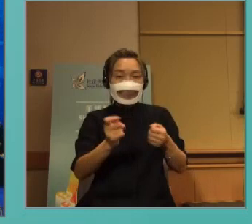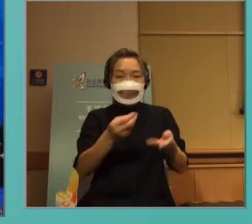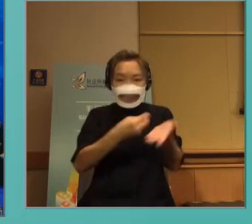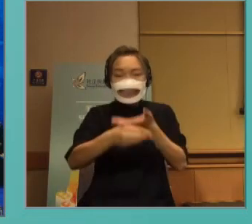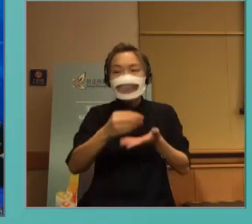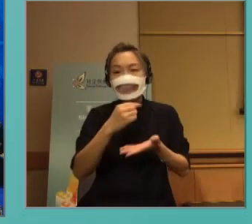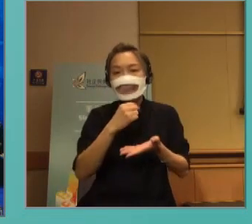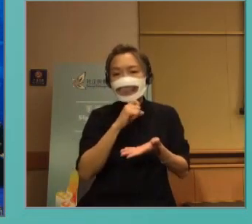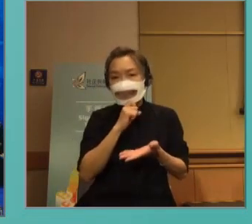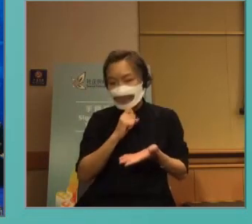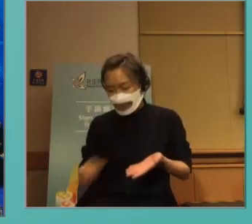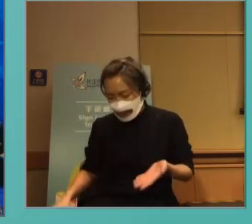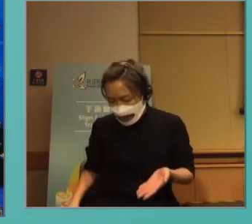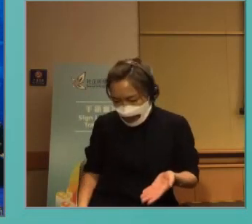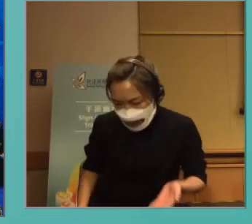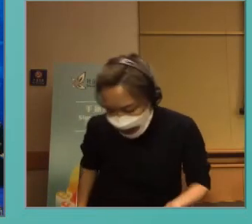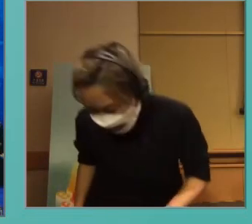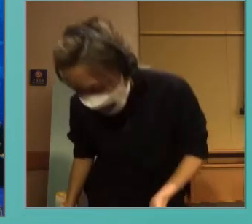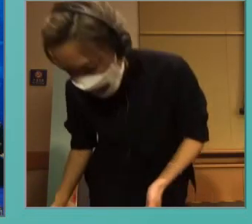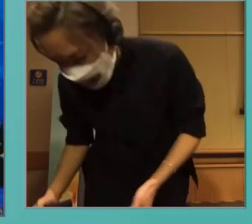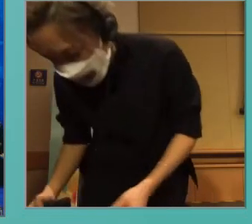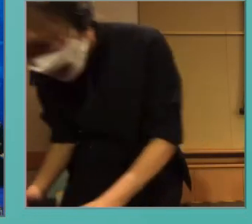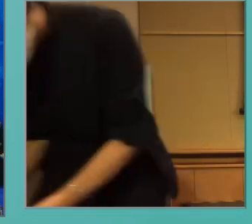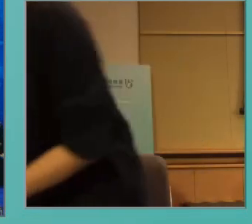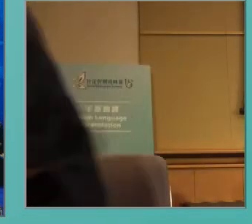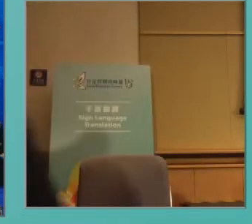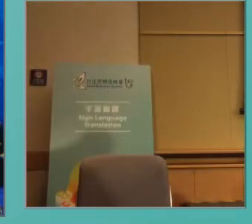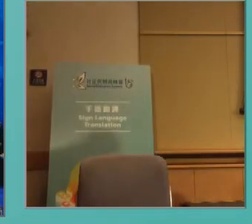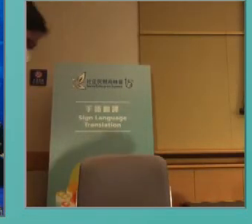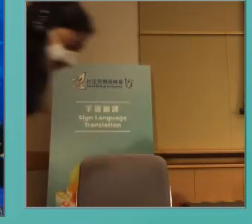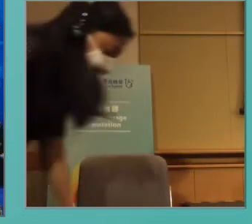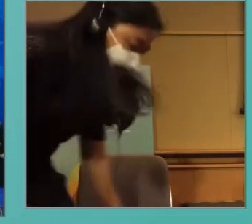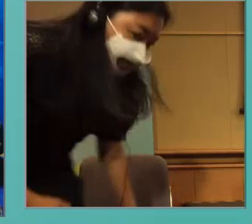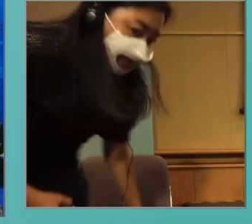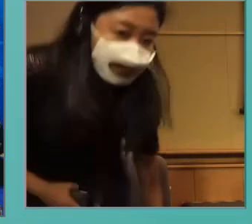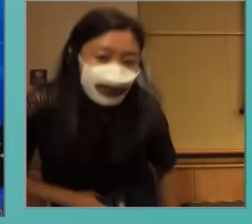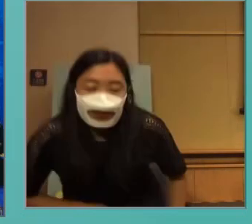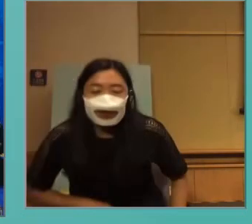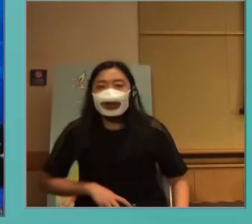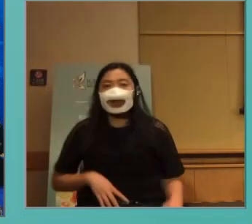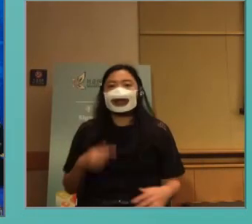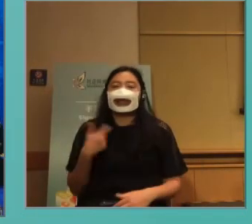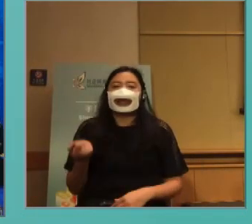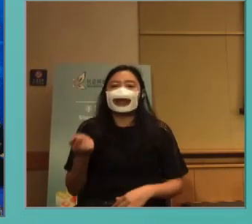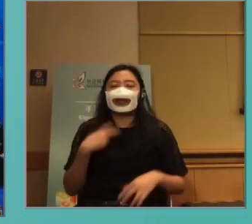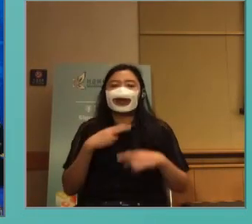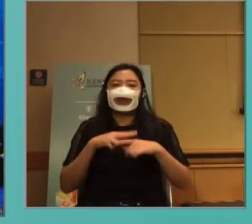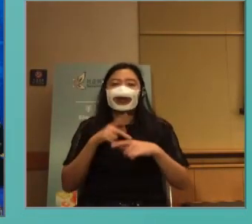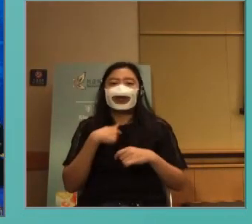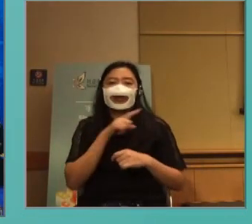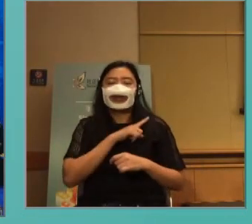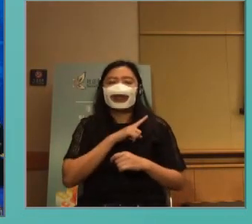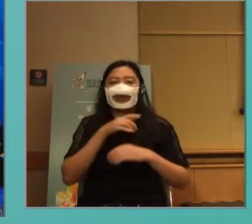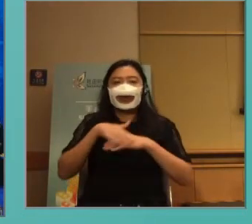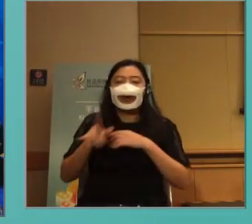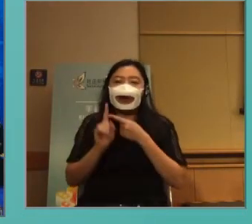Hi. Okay, I'll keep it simple. Layman risks for messing around with NFTs